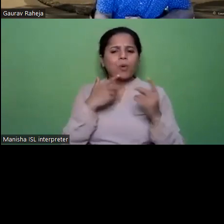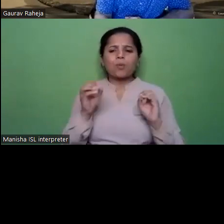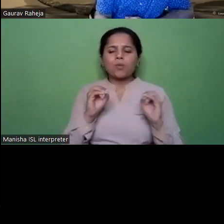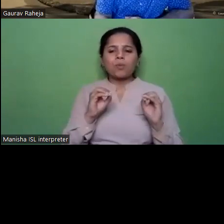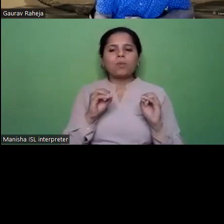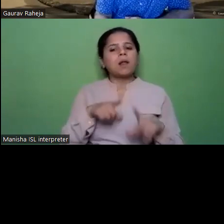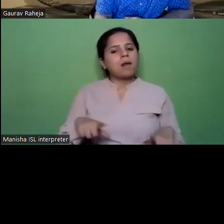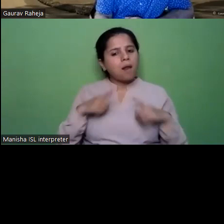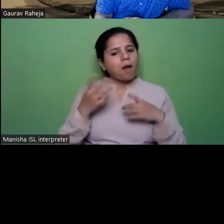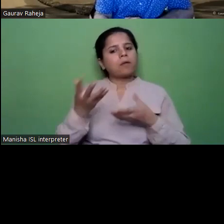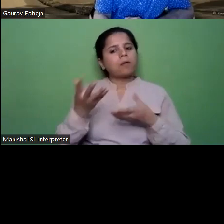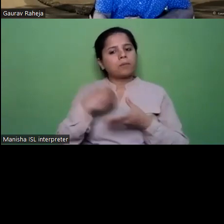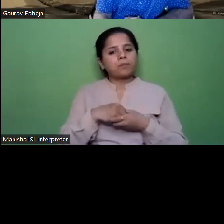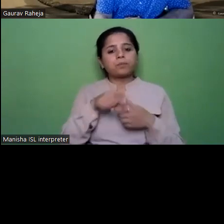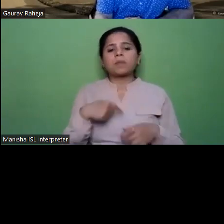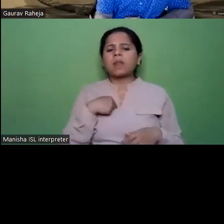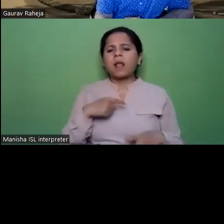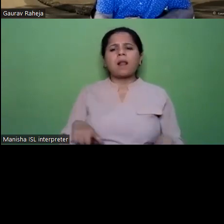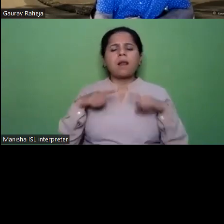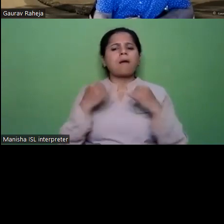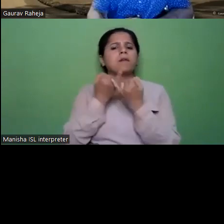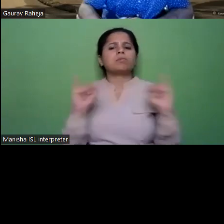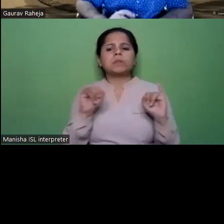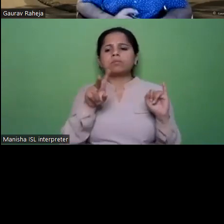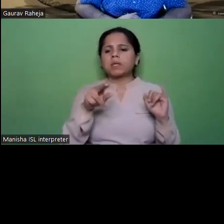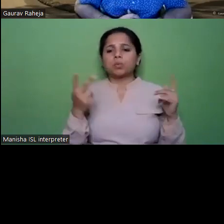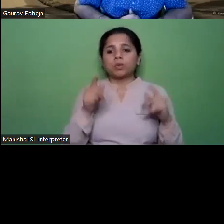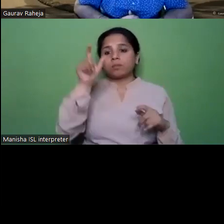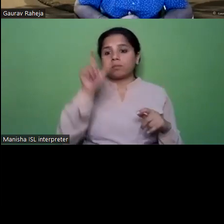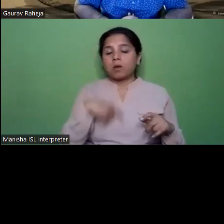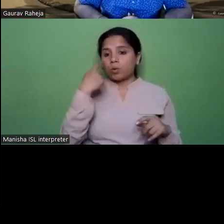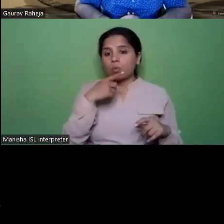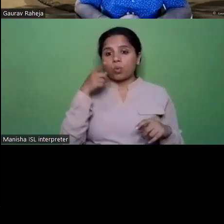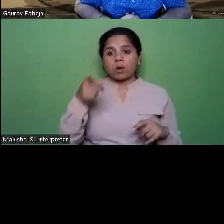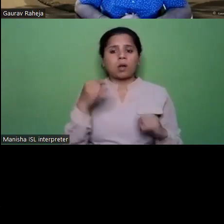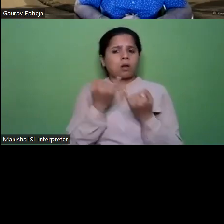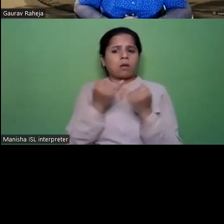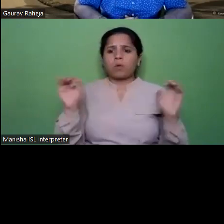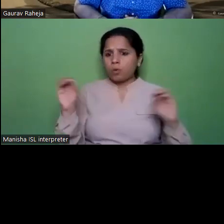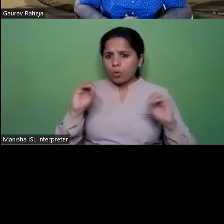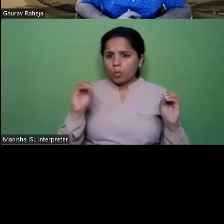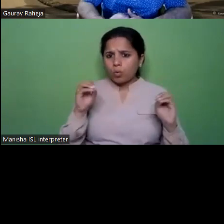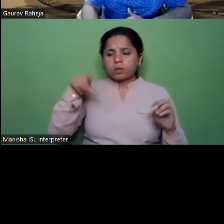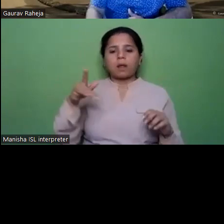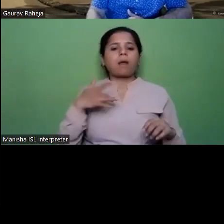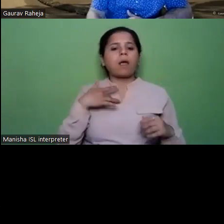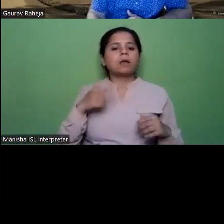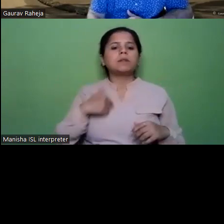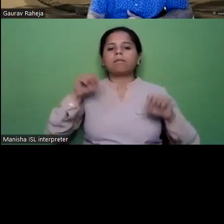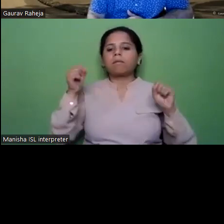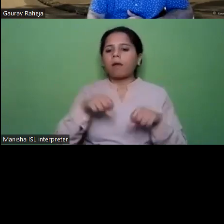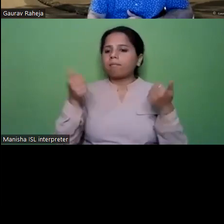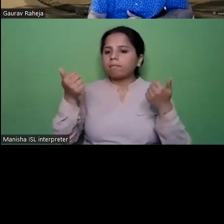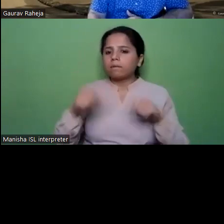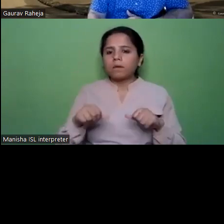What it says is to live independently. It means somebody is not living independently or not able to live independently. Somebody has